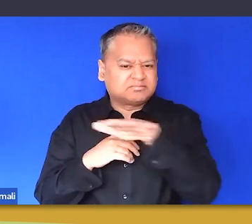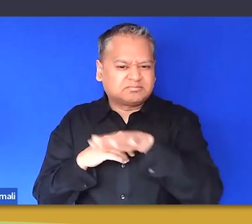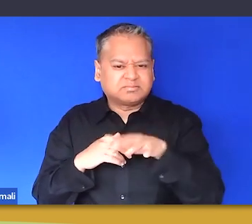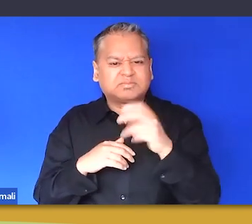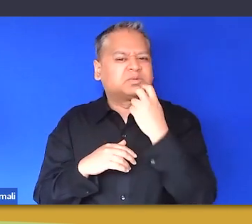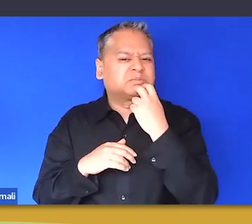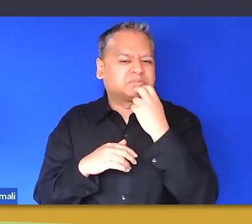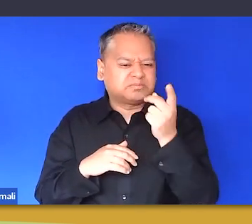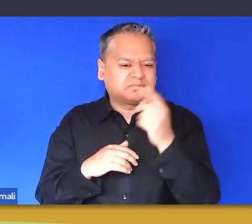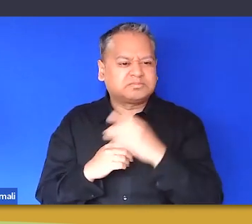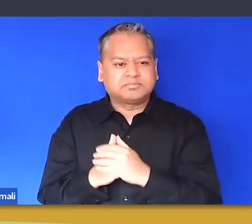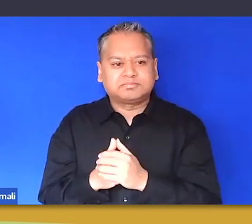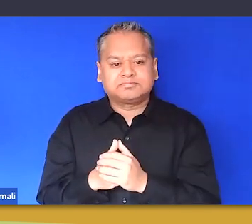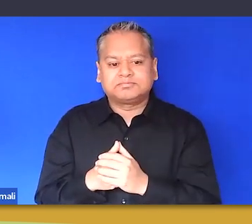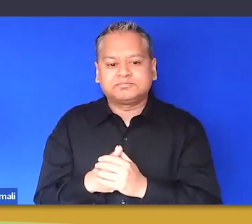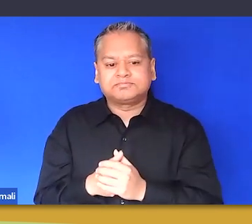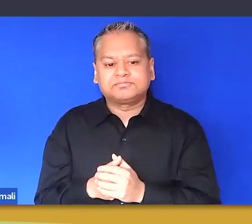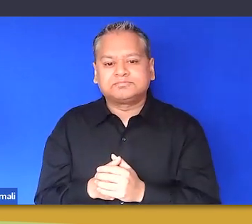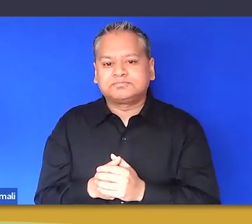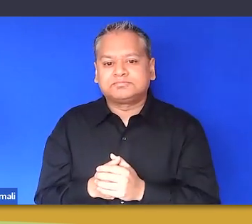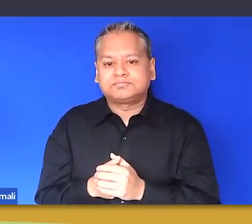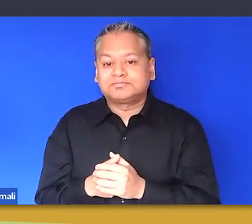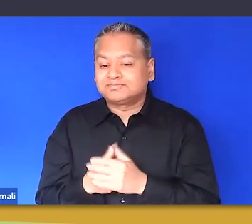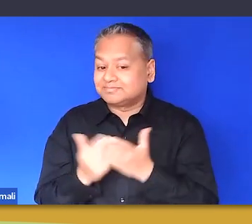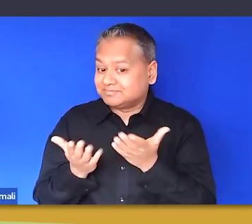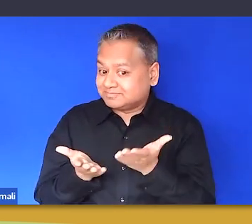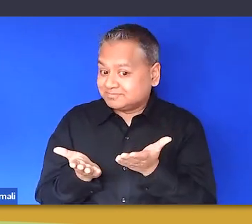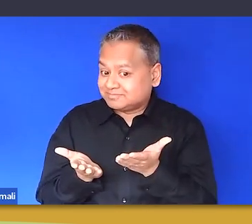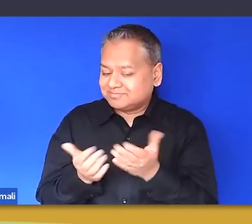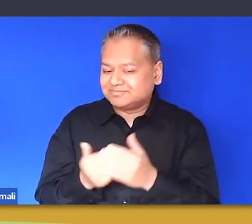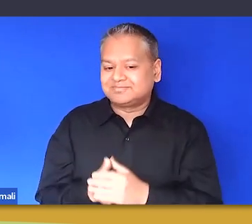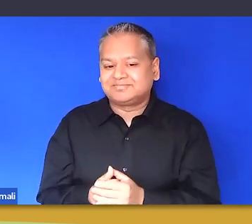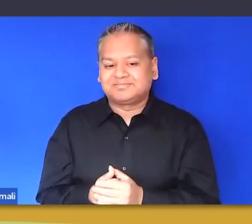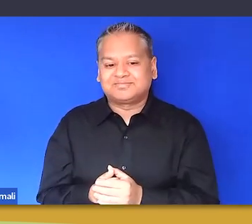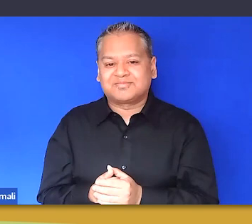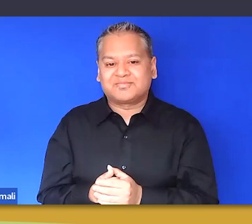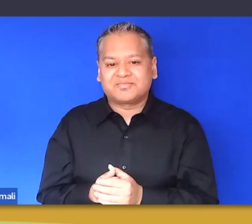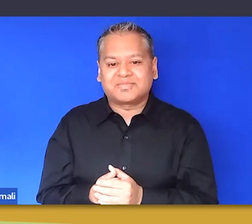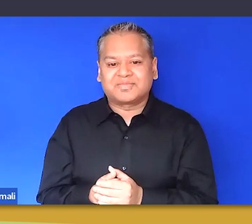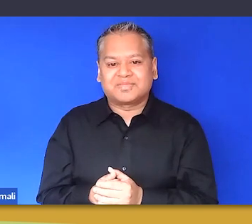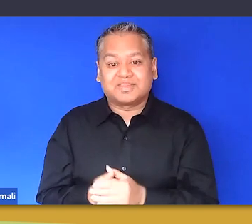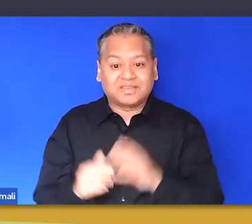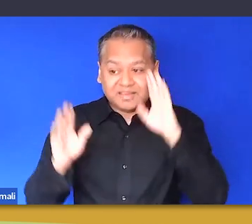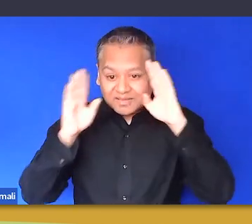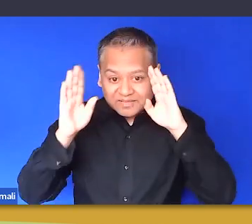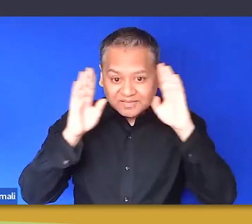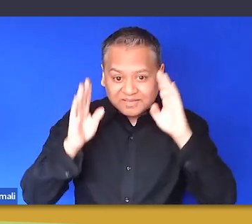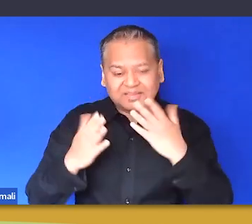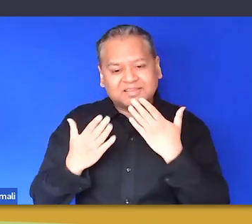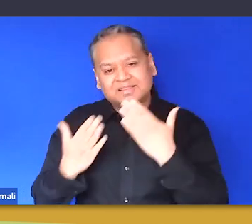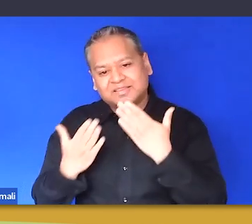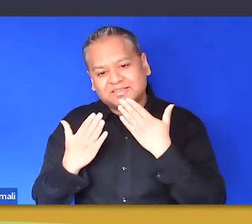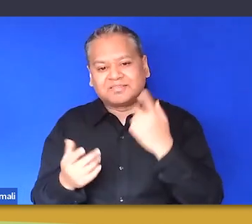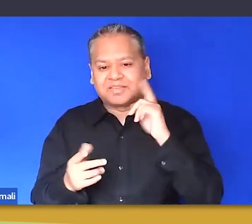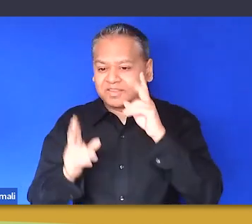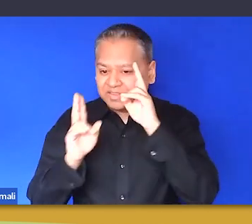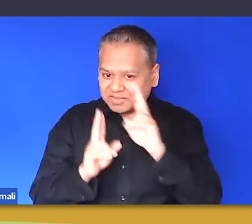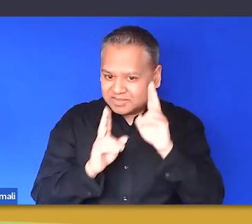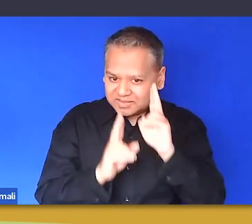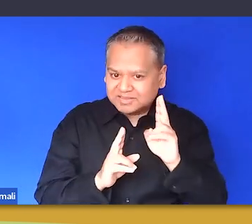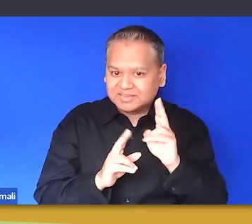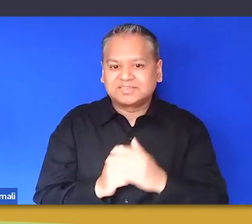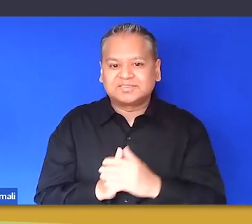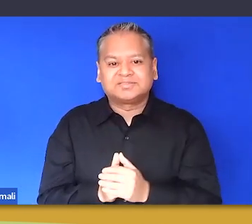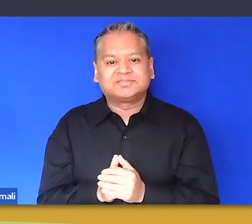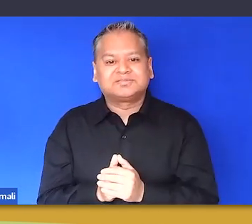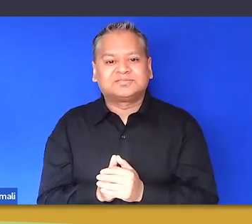evening, distinguished guests, Premier John Horgan, Parliamentary Secretary Honorable Rachna Singh, Attorney General Honorable David Eby. My name is Doris